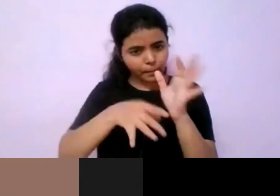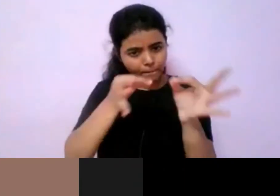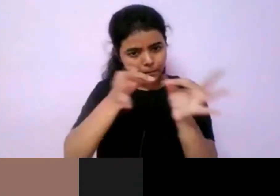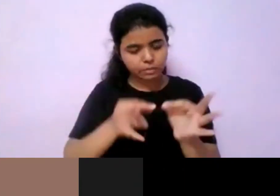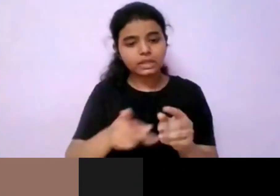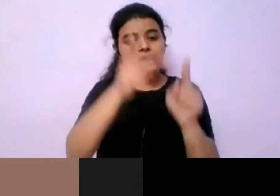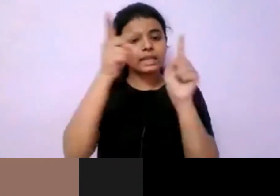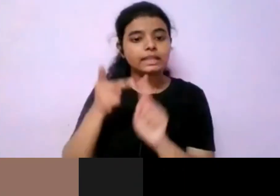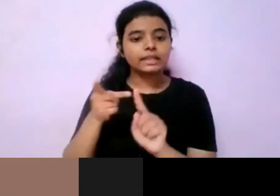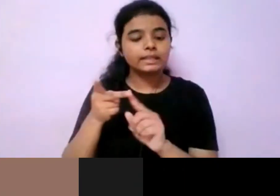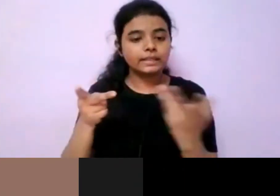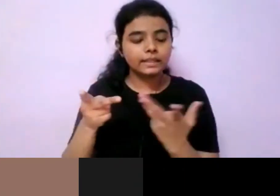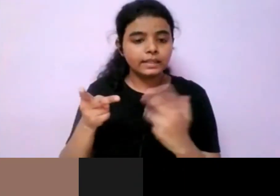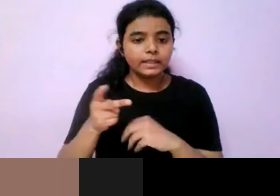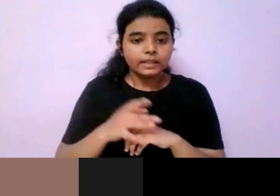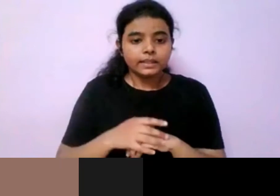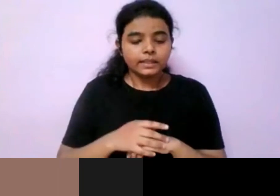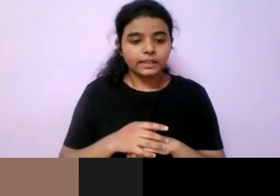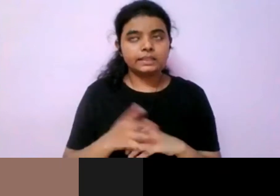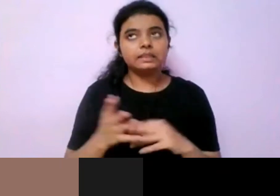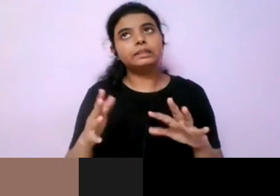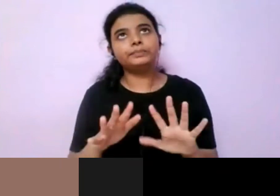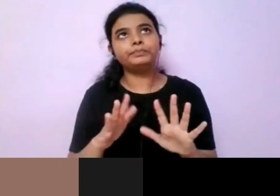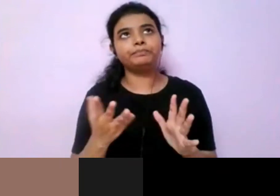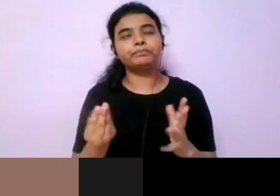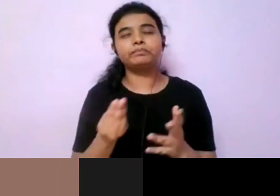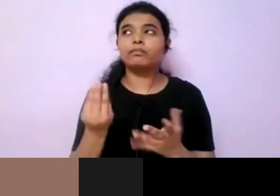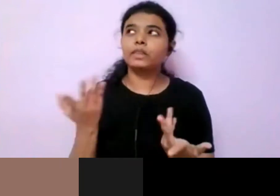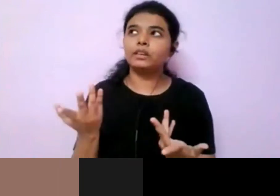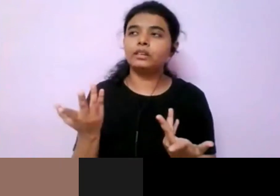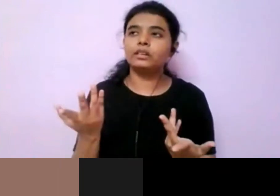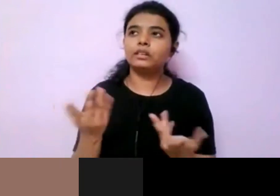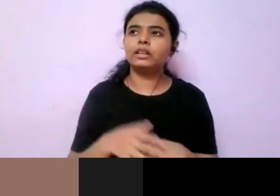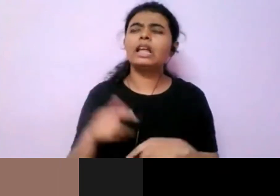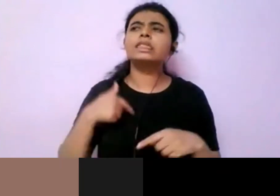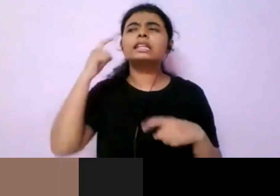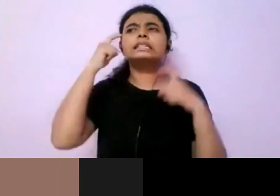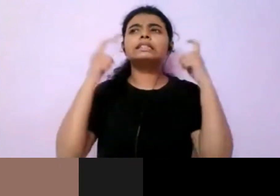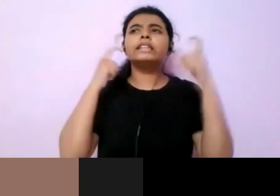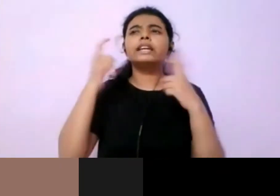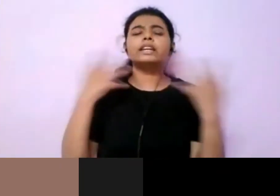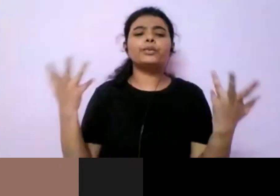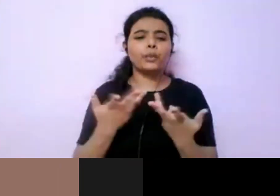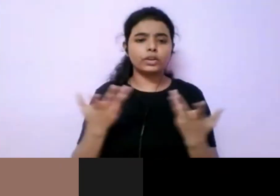question is something like I'm thinking about this